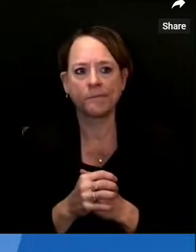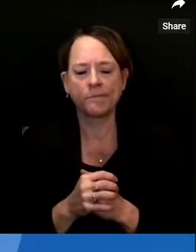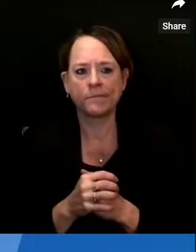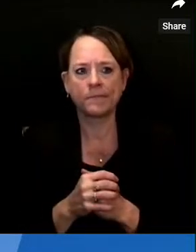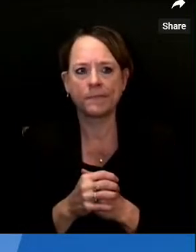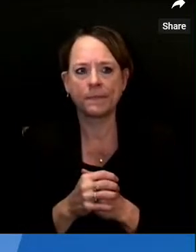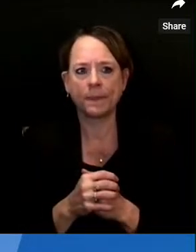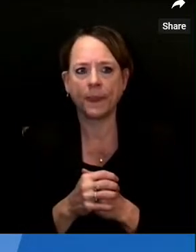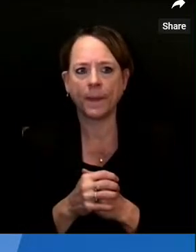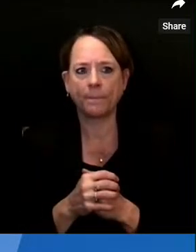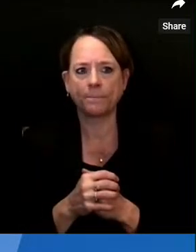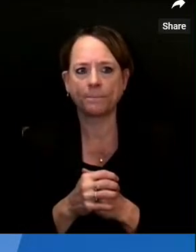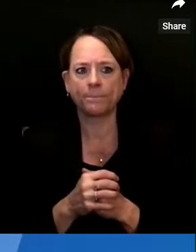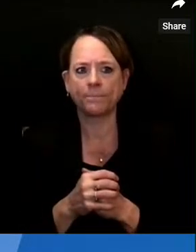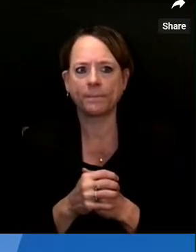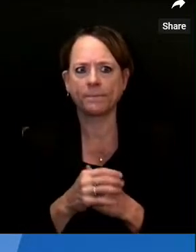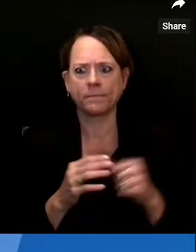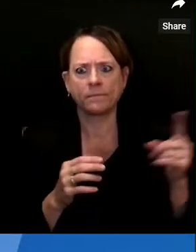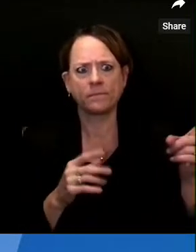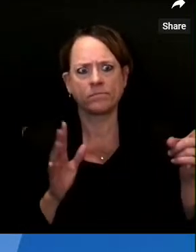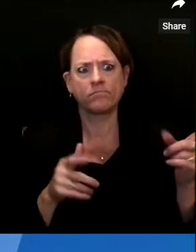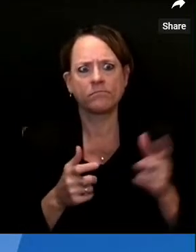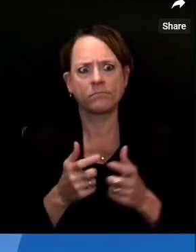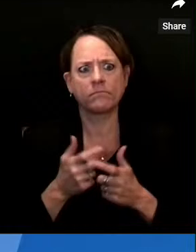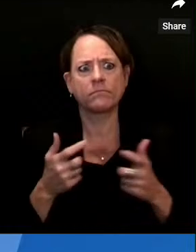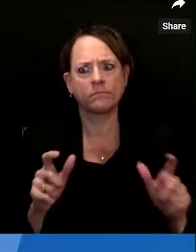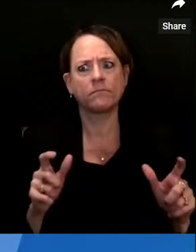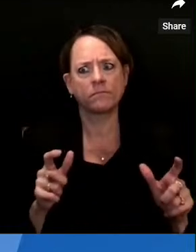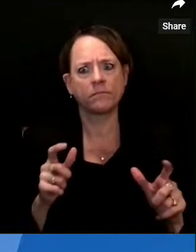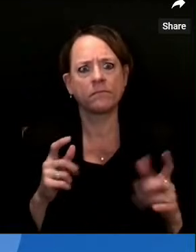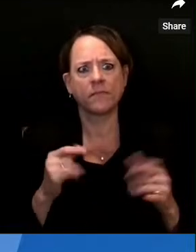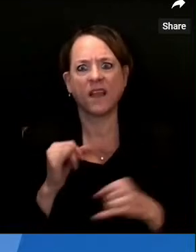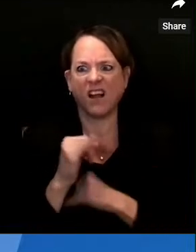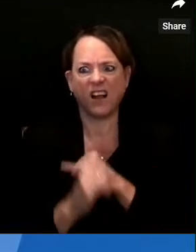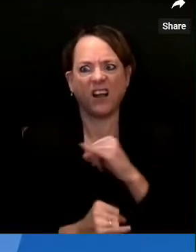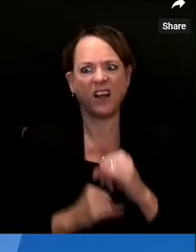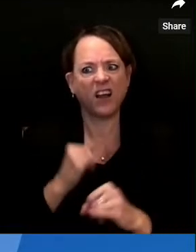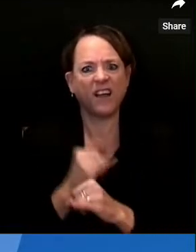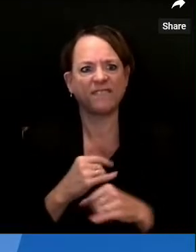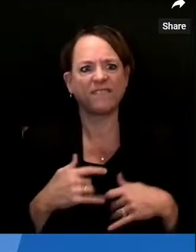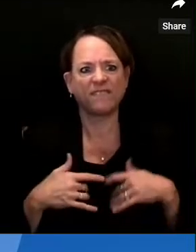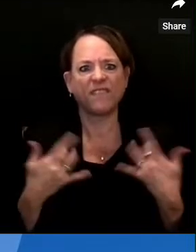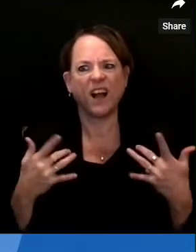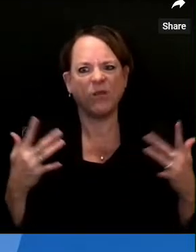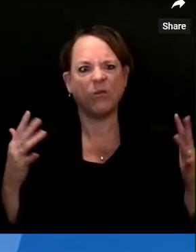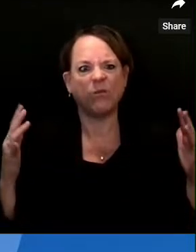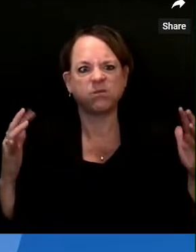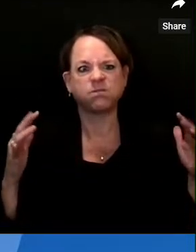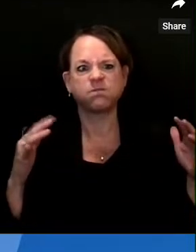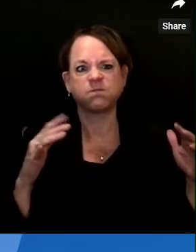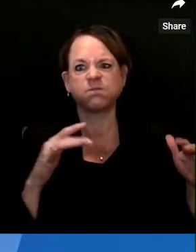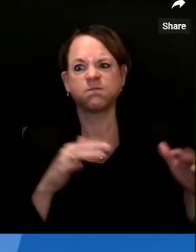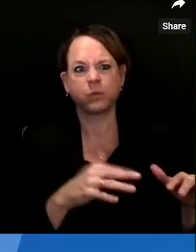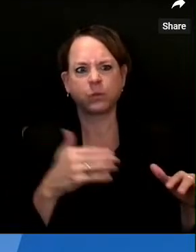that large, an international event here in Wisconsin while we're still in the midst of this pandemic? Thank you.